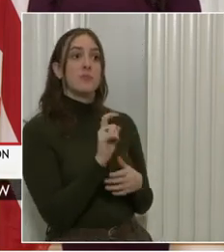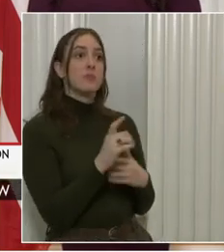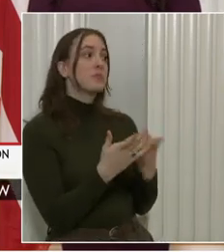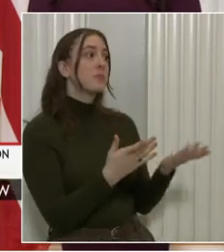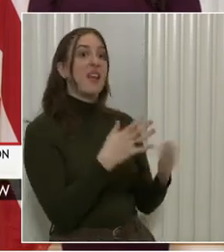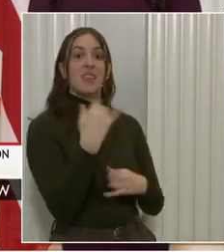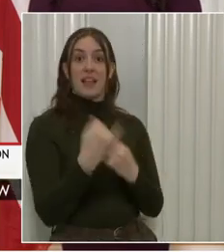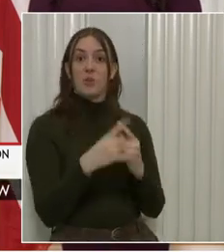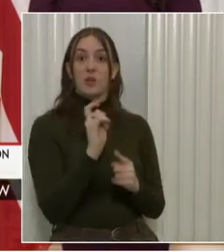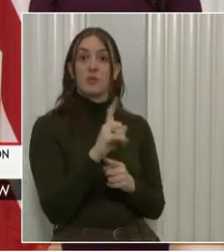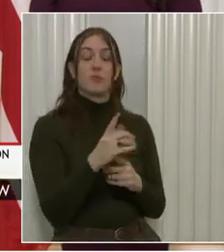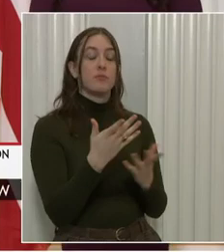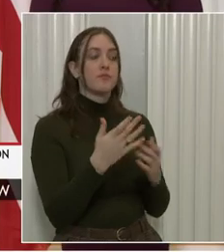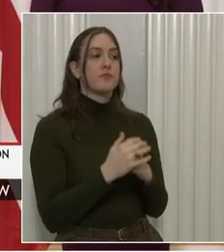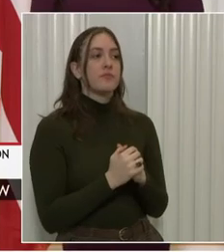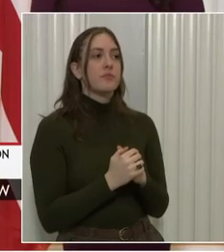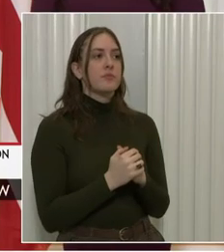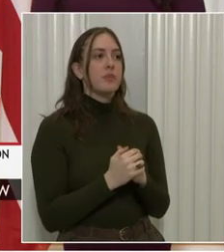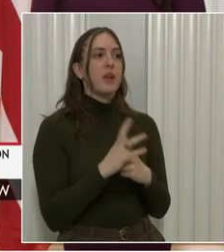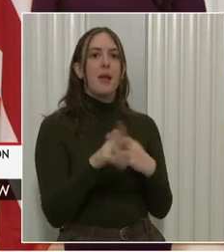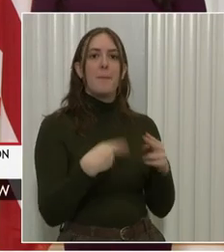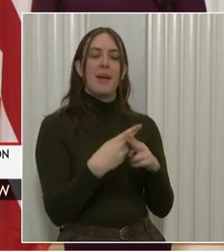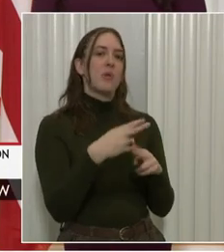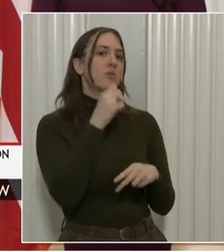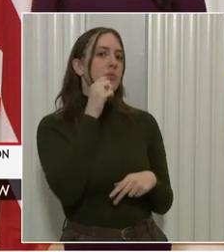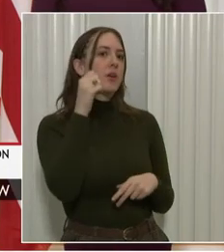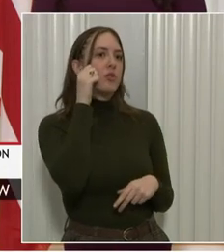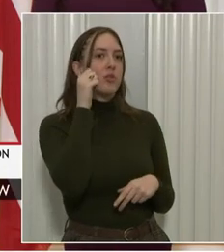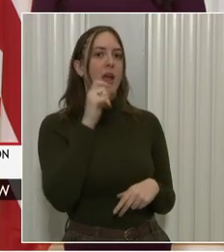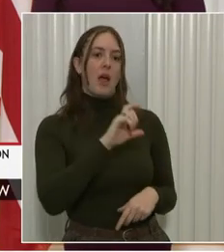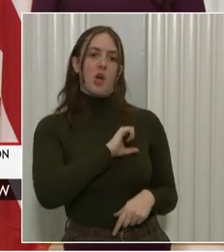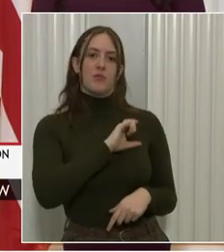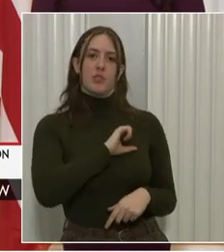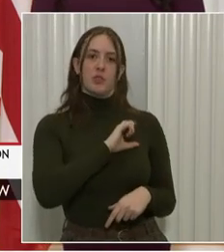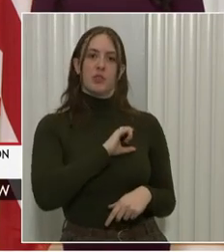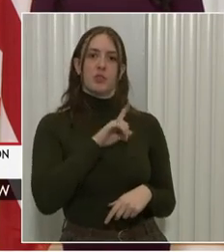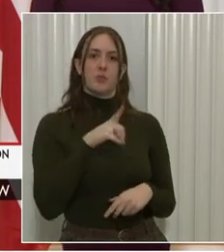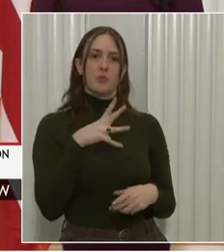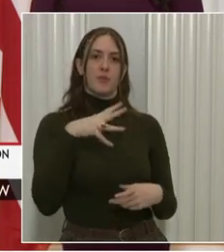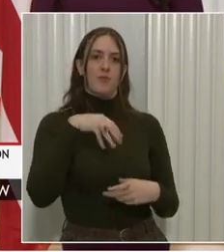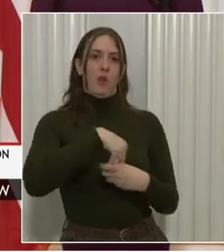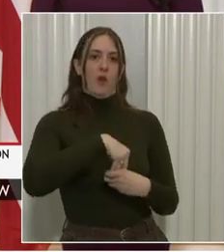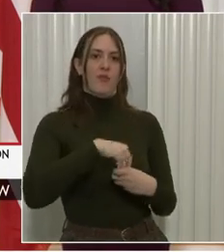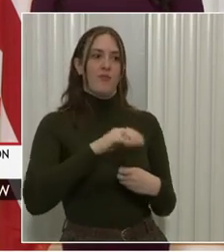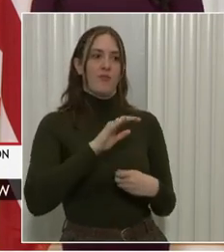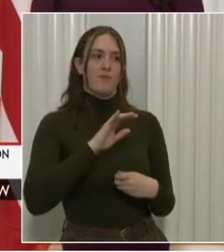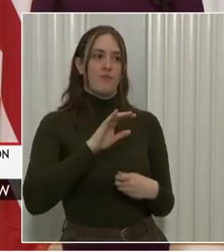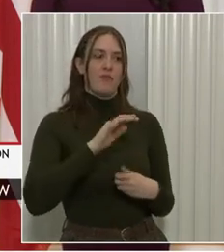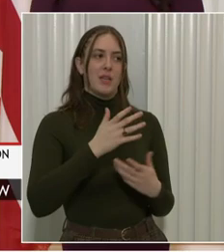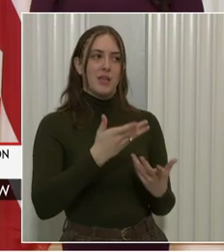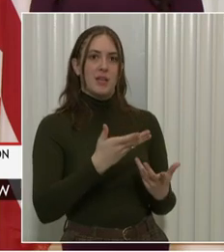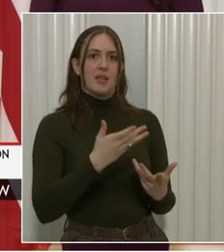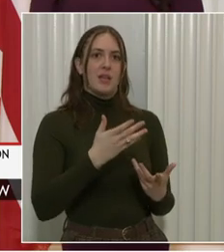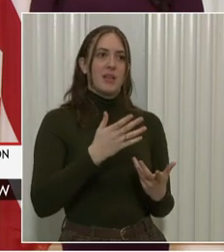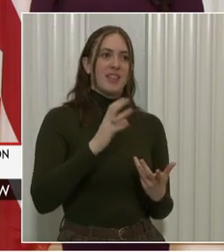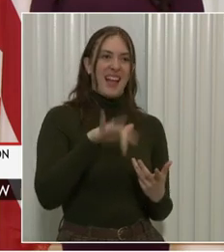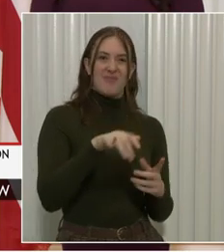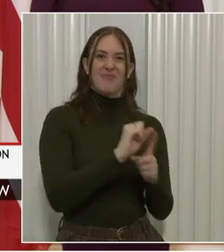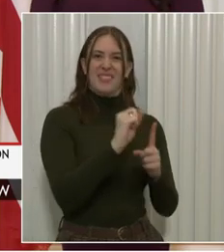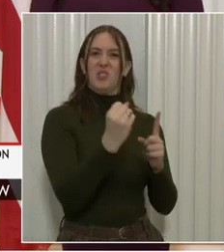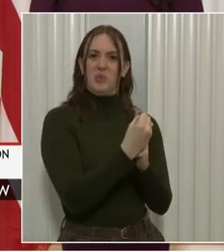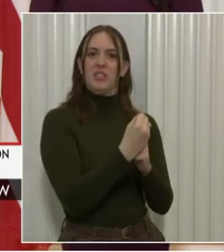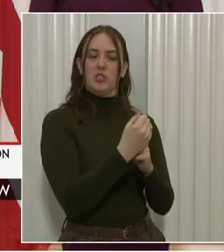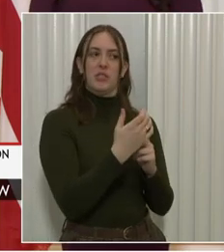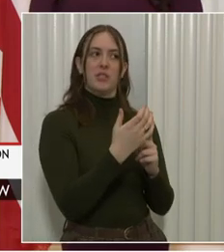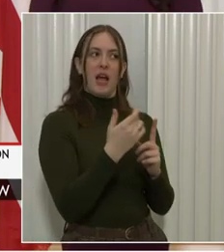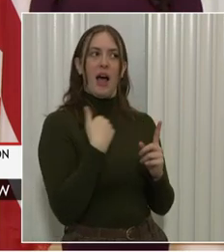Last question. Yep. So about yesterday's officer involved, I'm wondering if there's any new information, particularly if you can tell